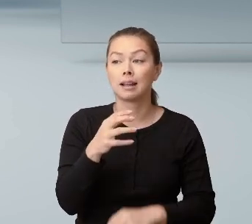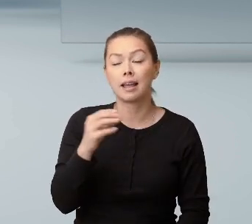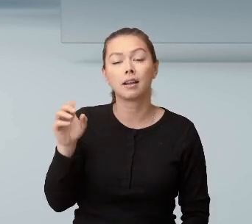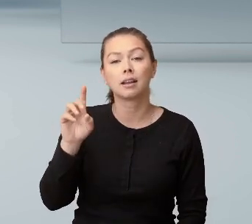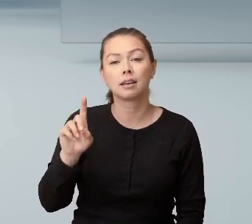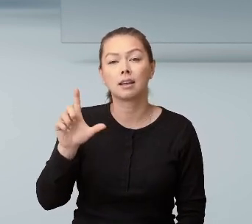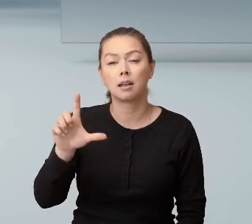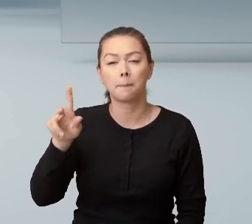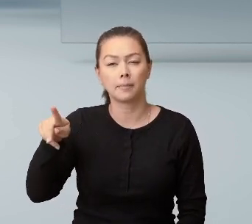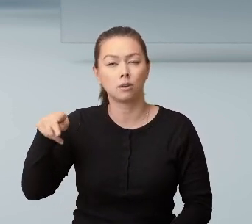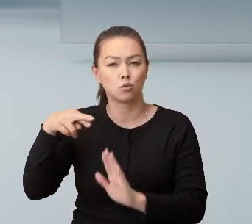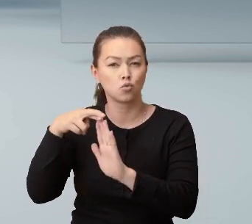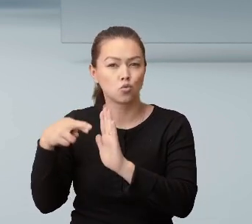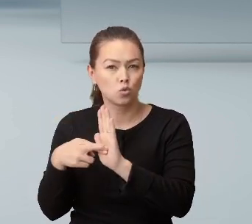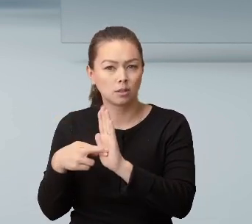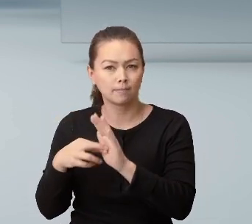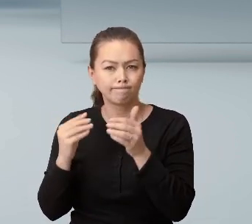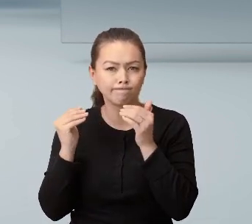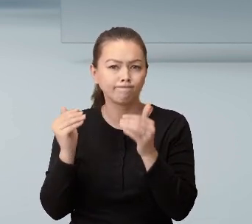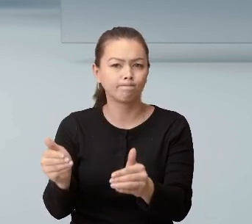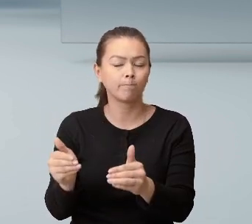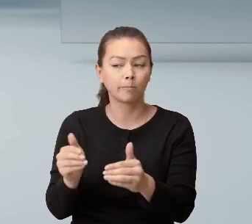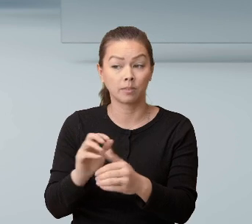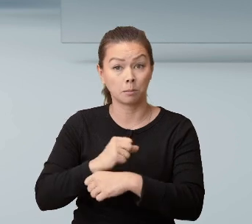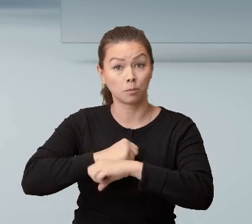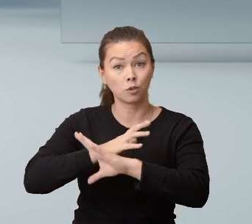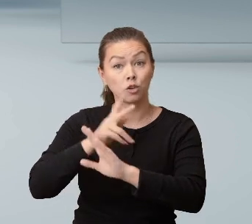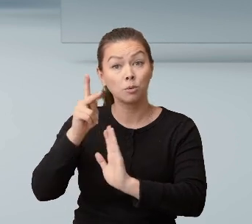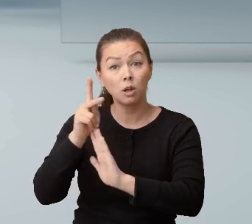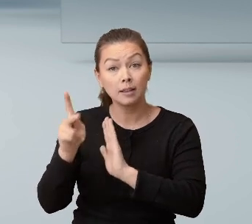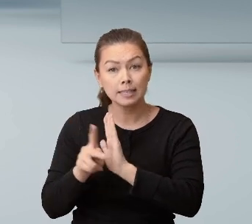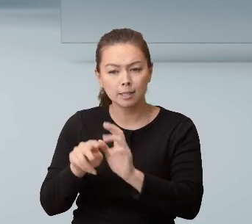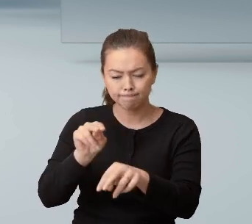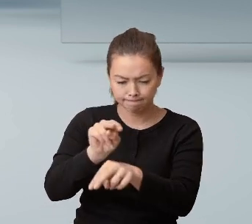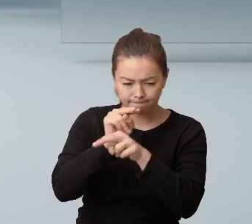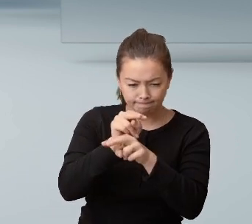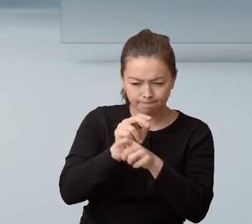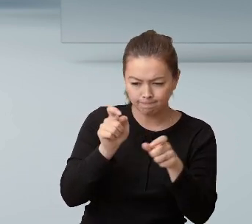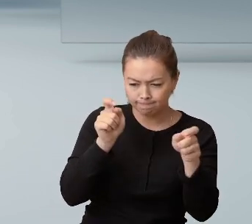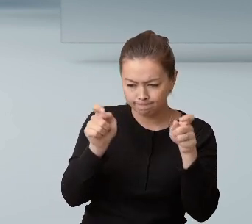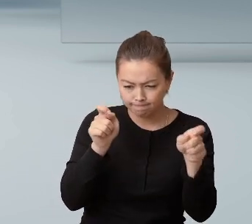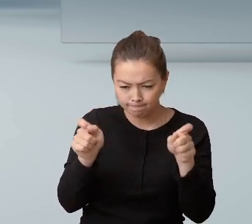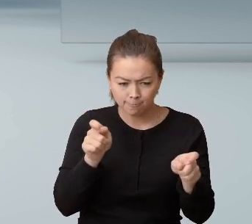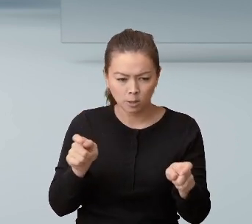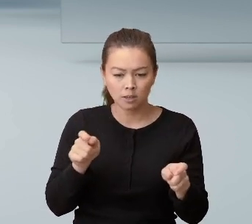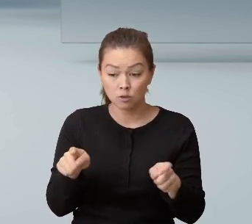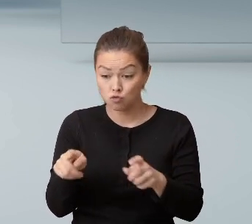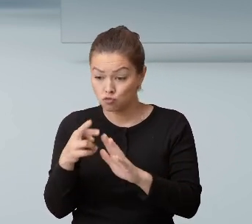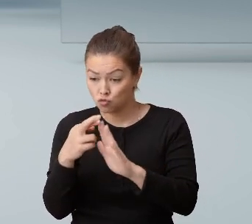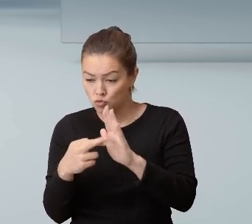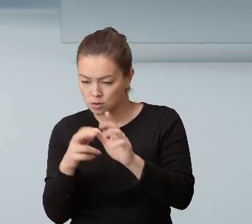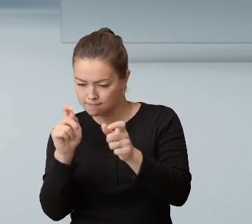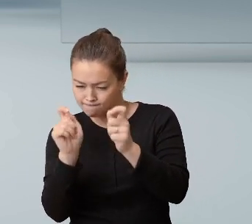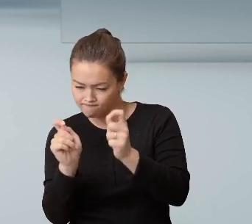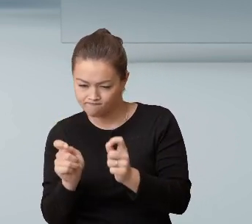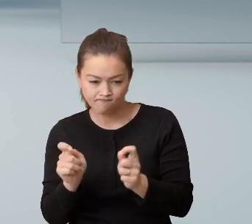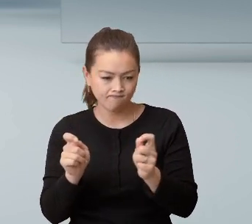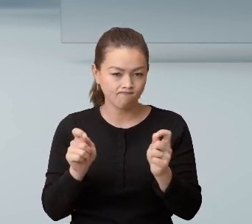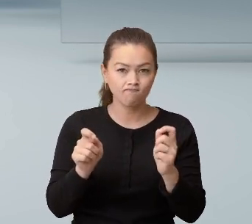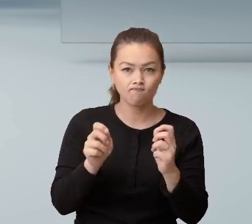enforce the data loss prevention rules, activate the protection policies, monitor and continue to fine-tune those rules.